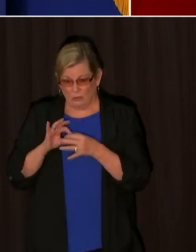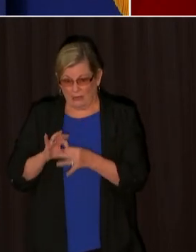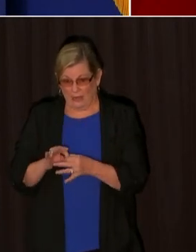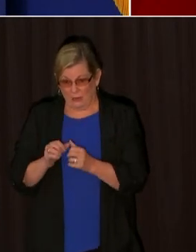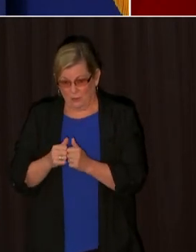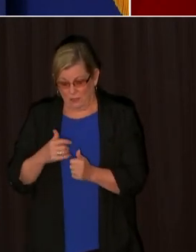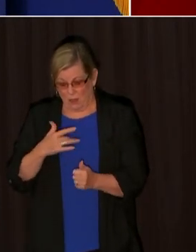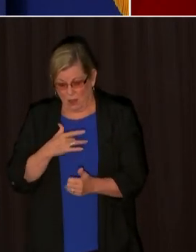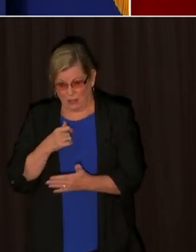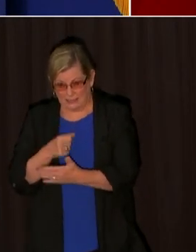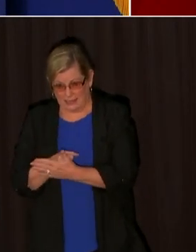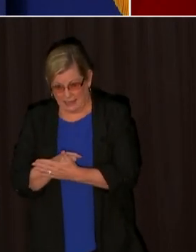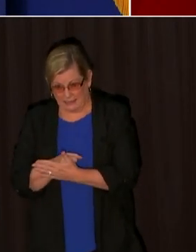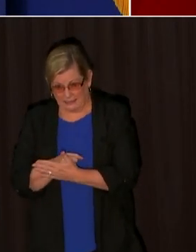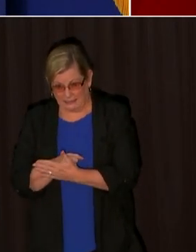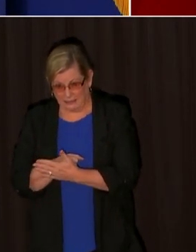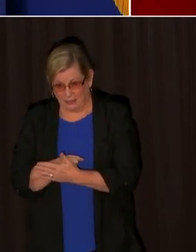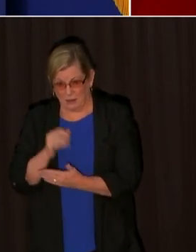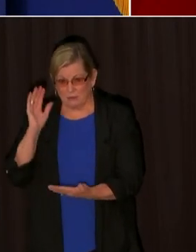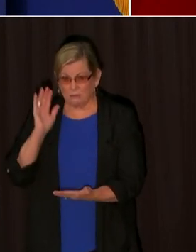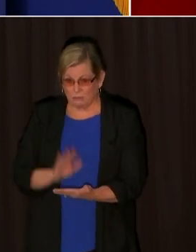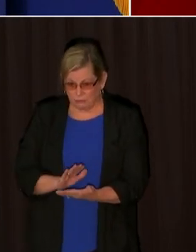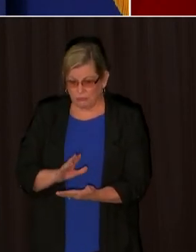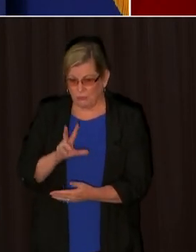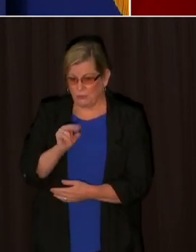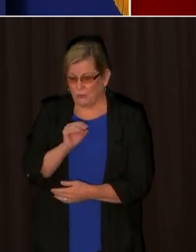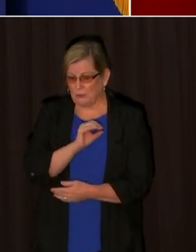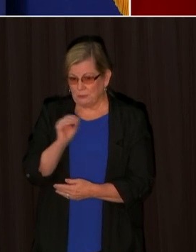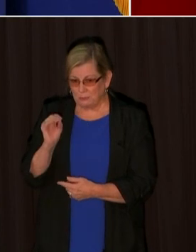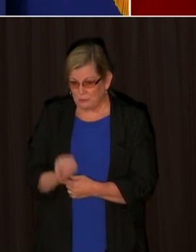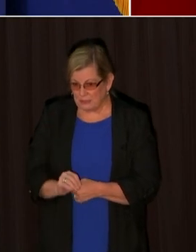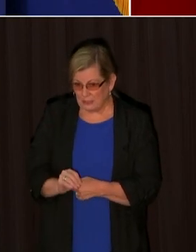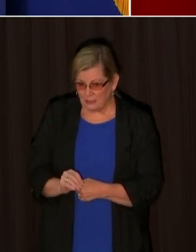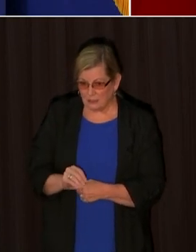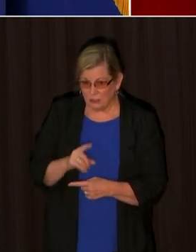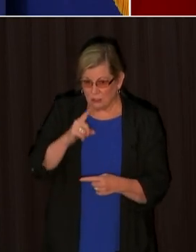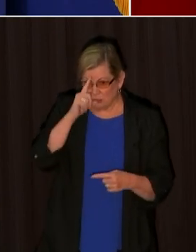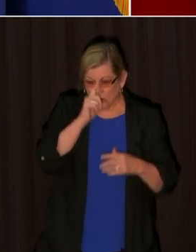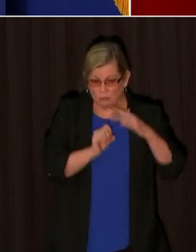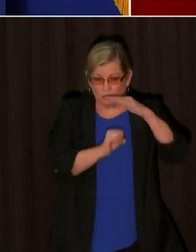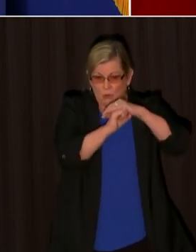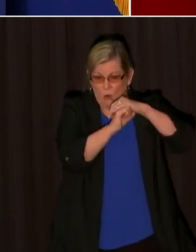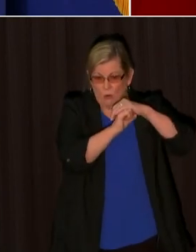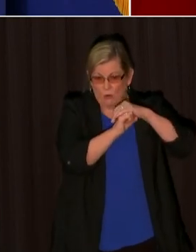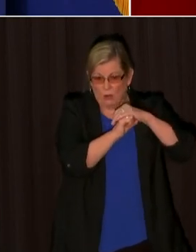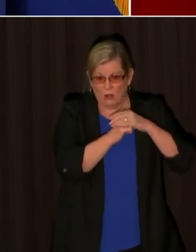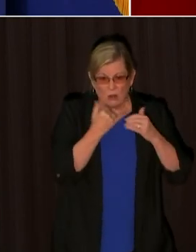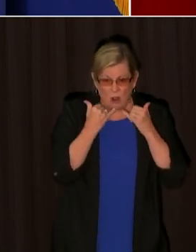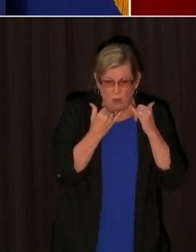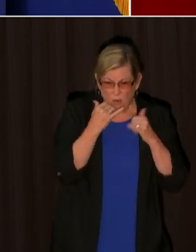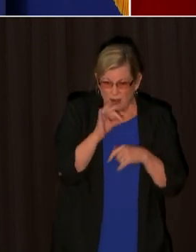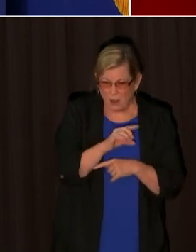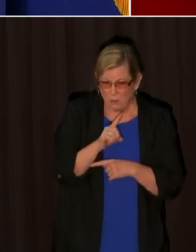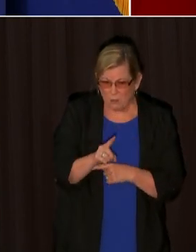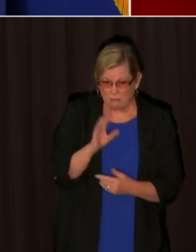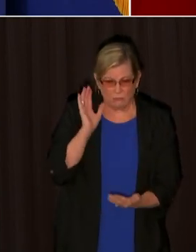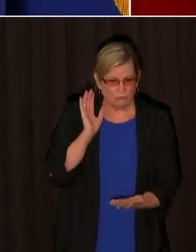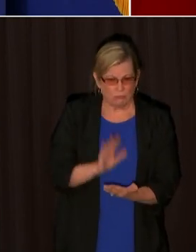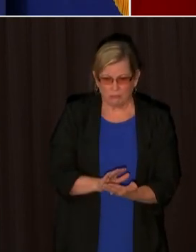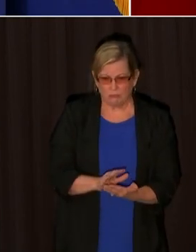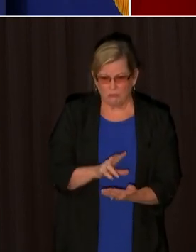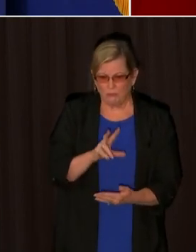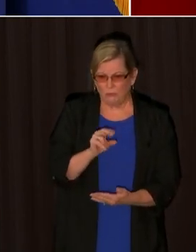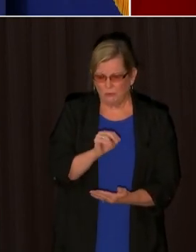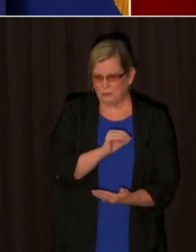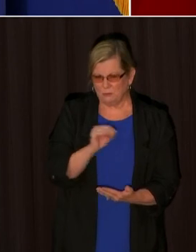cases. So they didn't just magically disappear. As a part of that, people have just stopped calling 911 for those